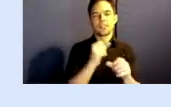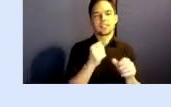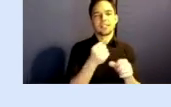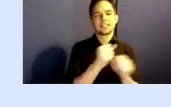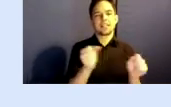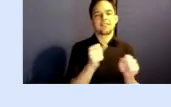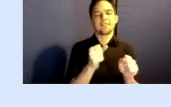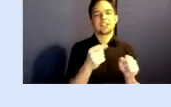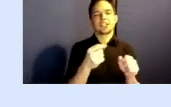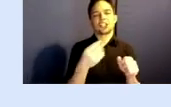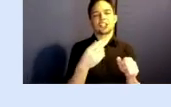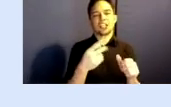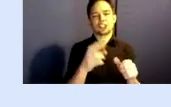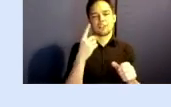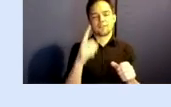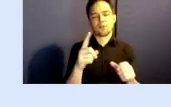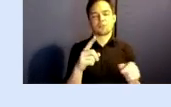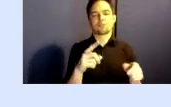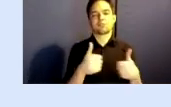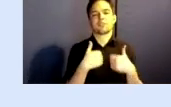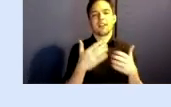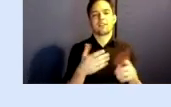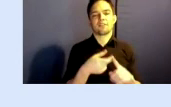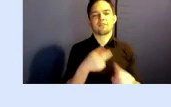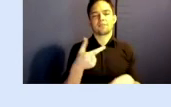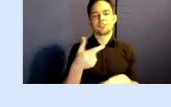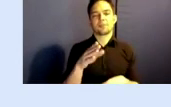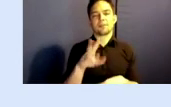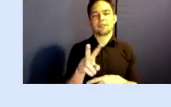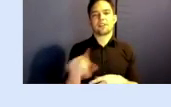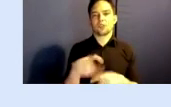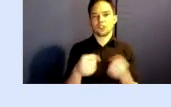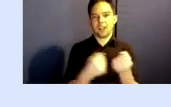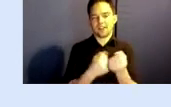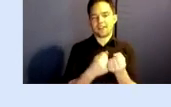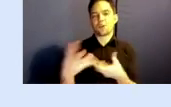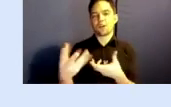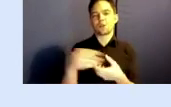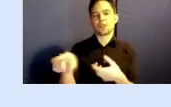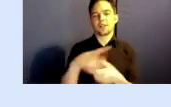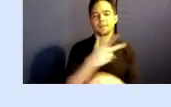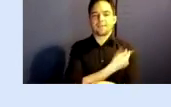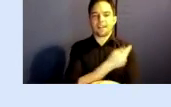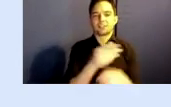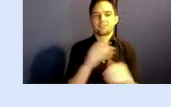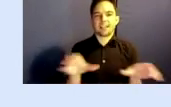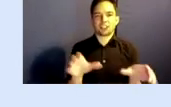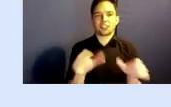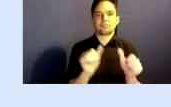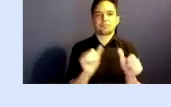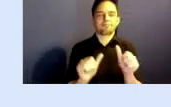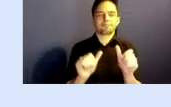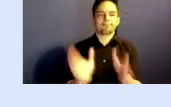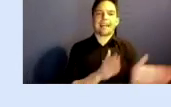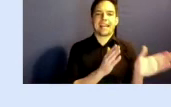GBV survivors. And we should advocate for the inclusion of them too and vaccination action plans. And I think this